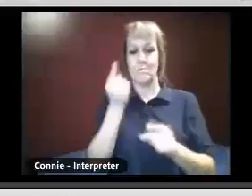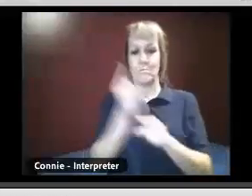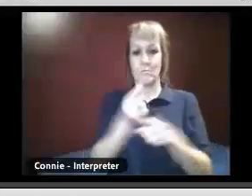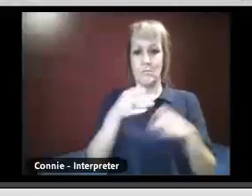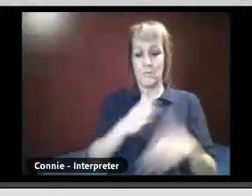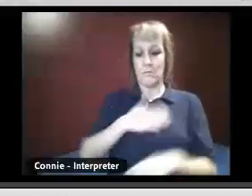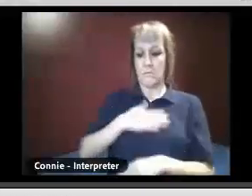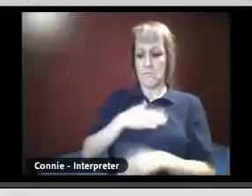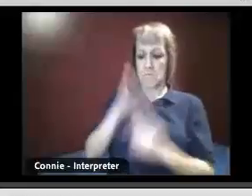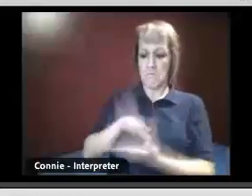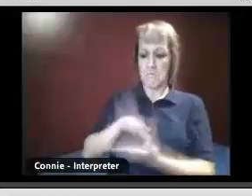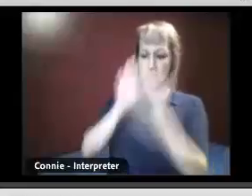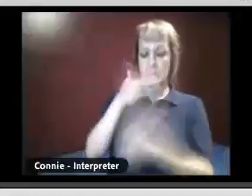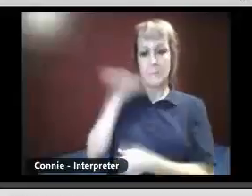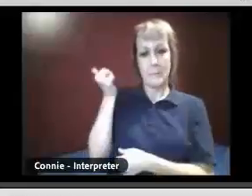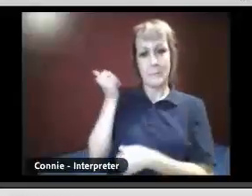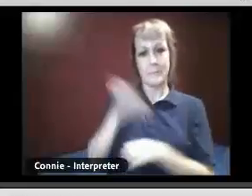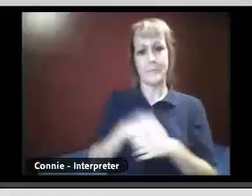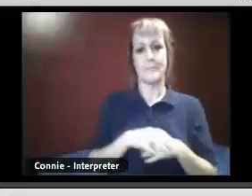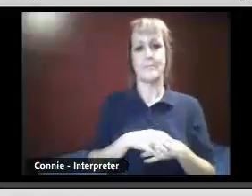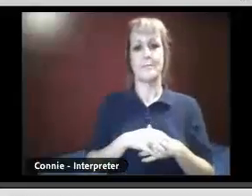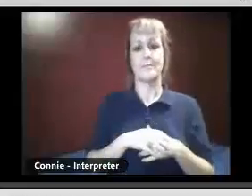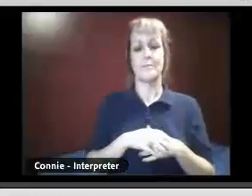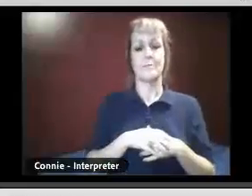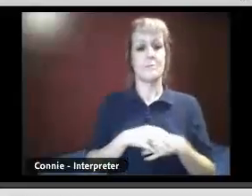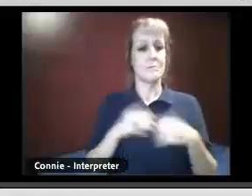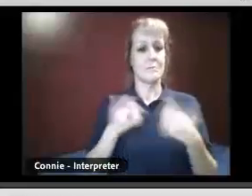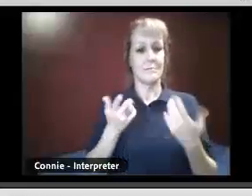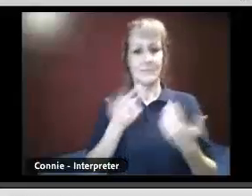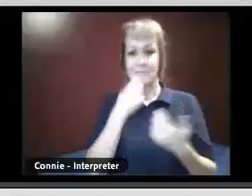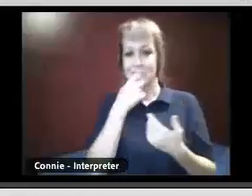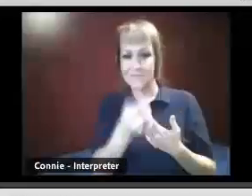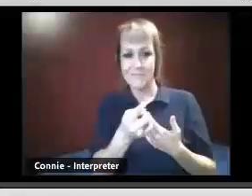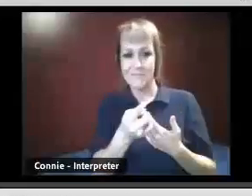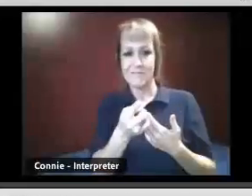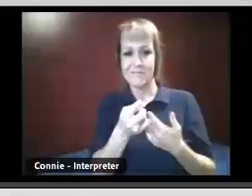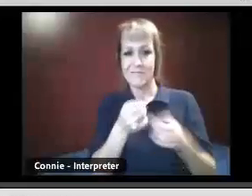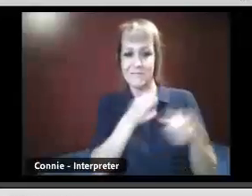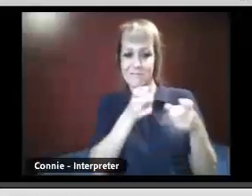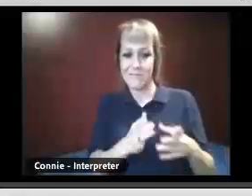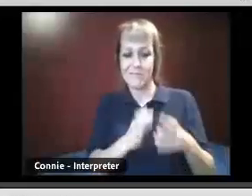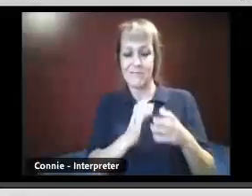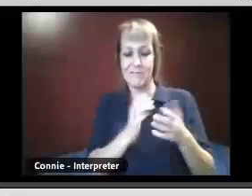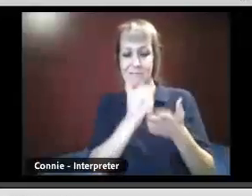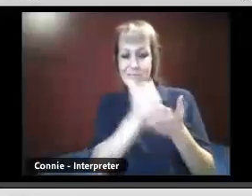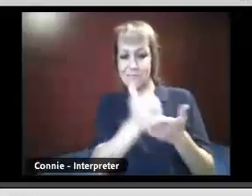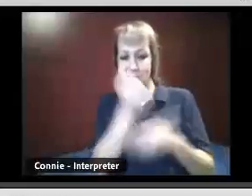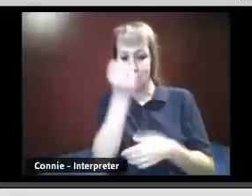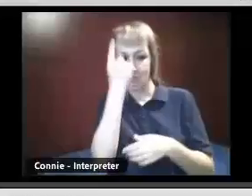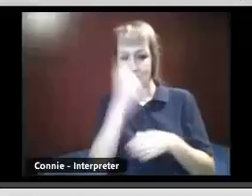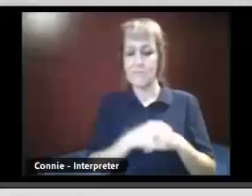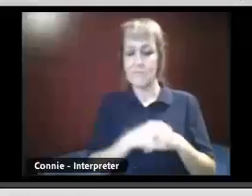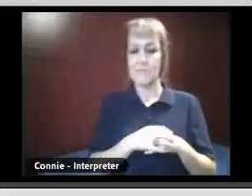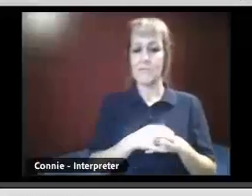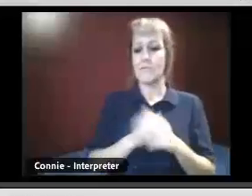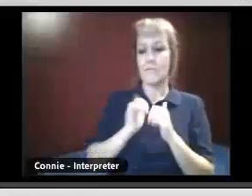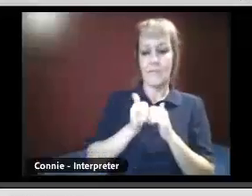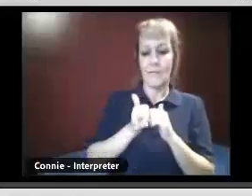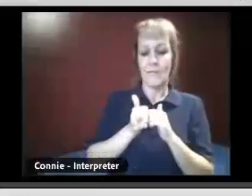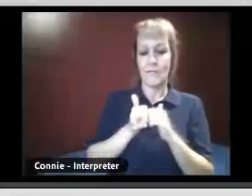is more effective. What are you going to say to get your message across to her? What approach are you going to take